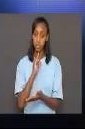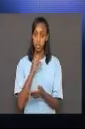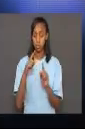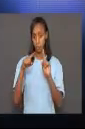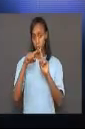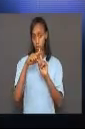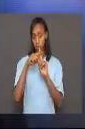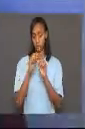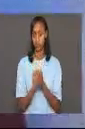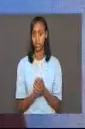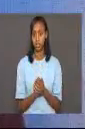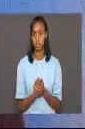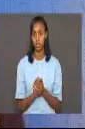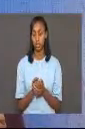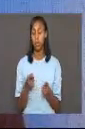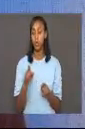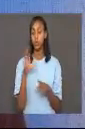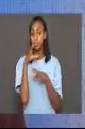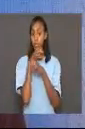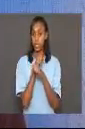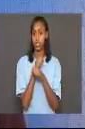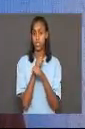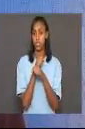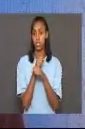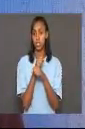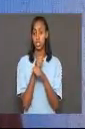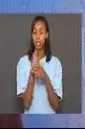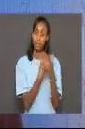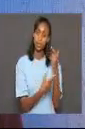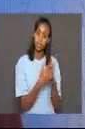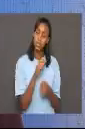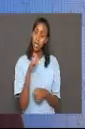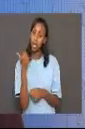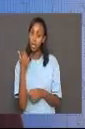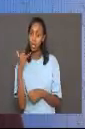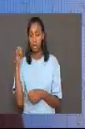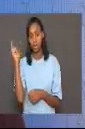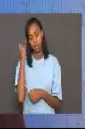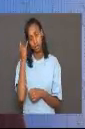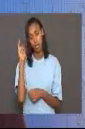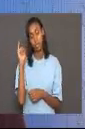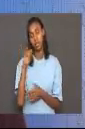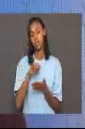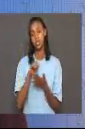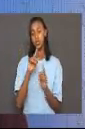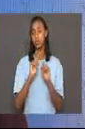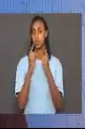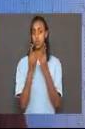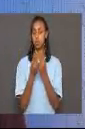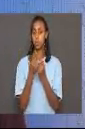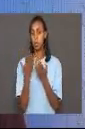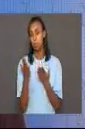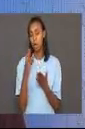is positive. When you have finished, discuss any other ideas that your